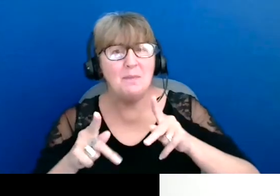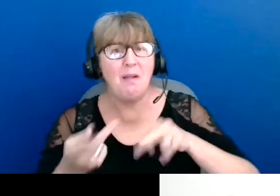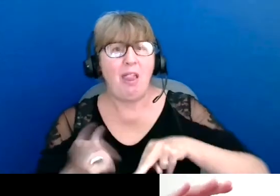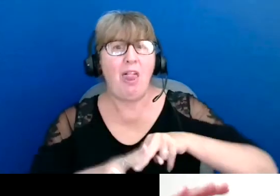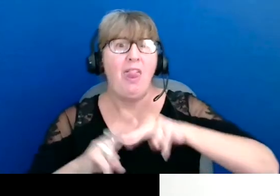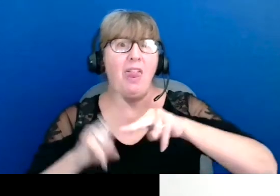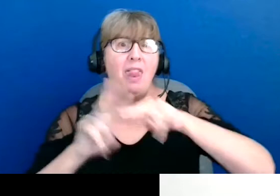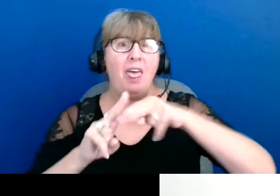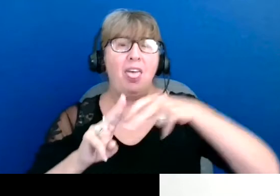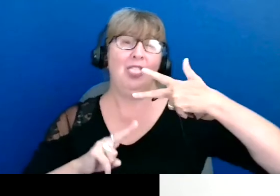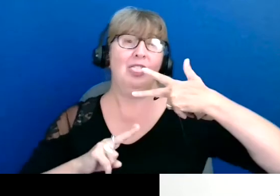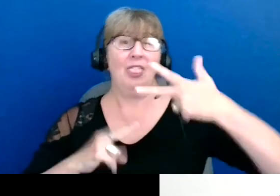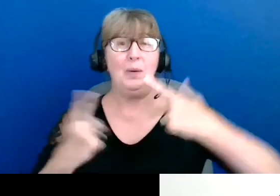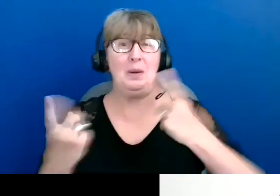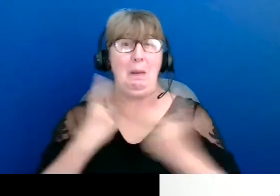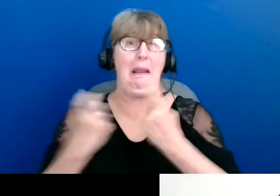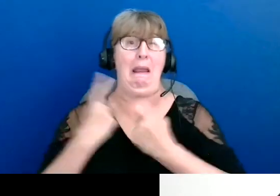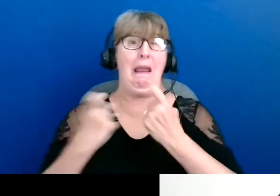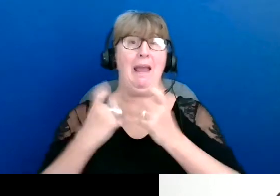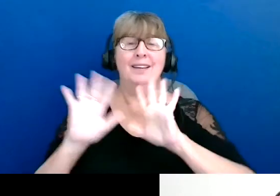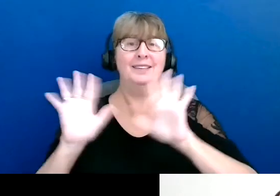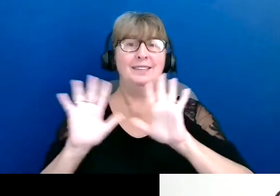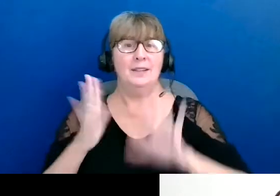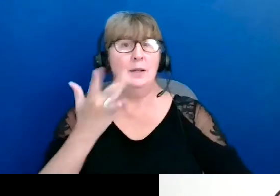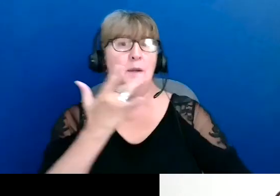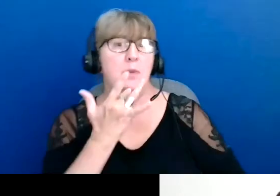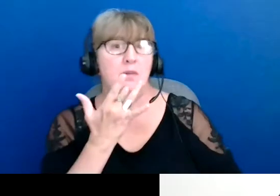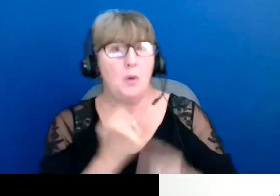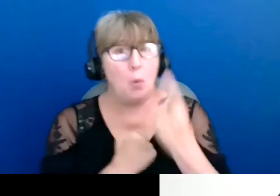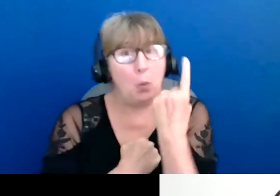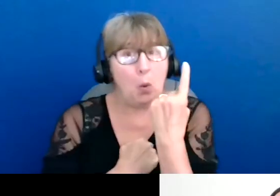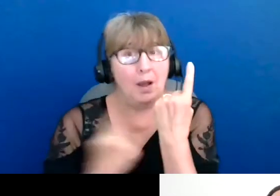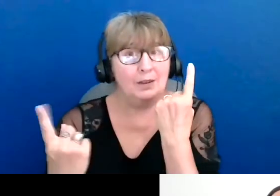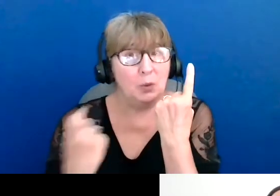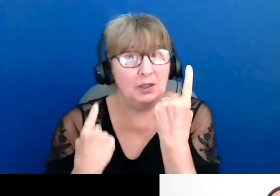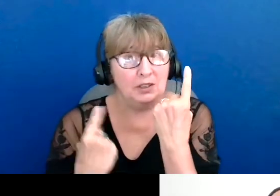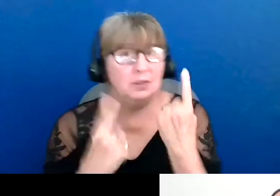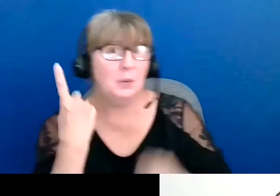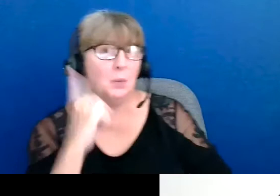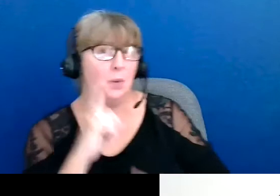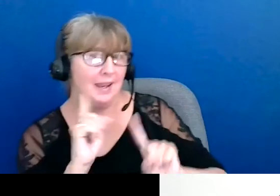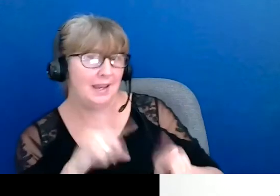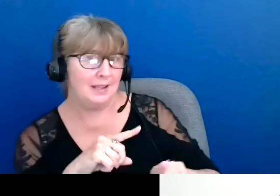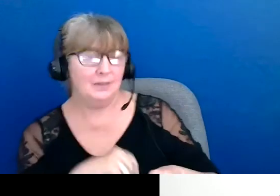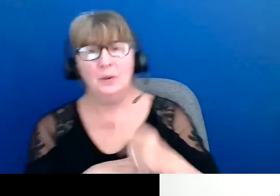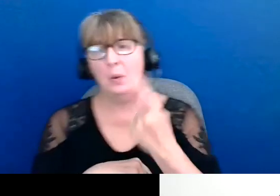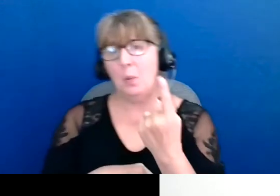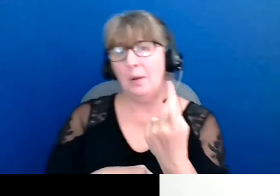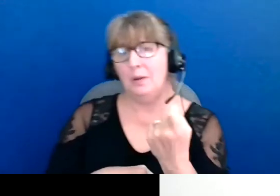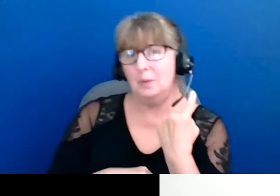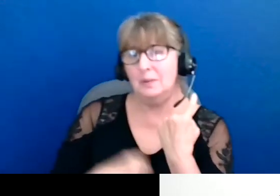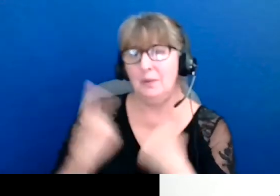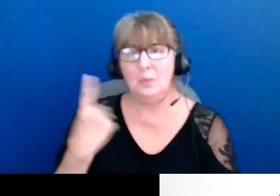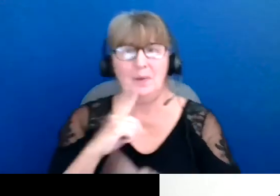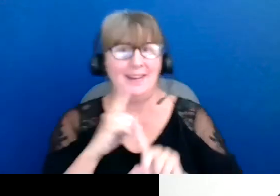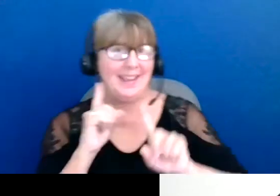huge pancakes one after another. I prefer to eat pancakes one at a time. So we'll do questions